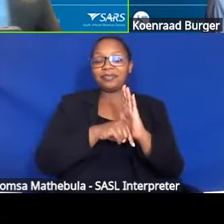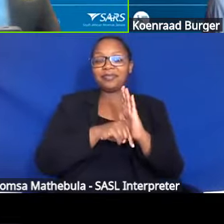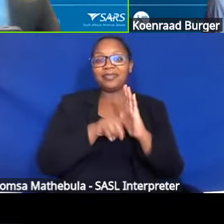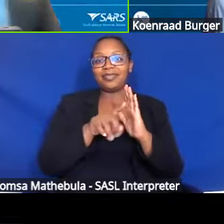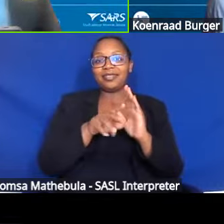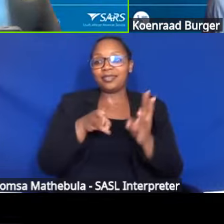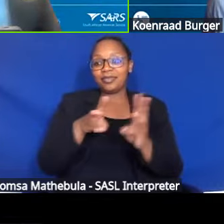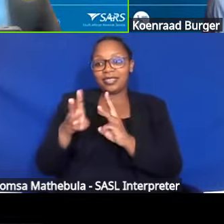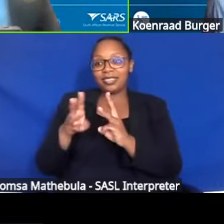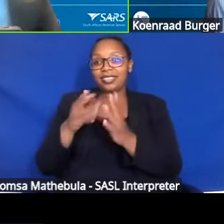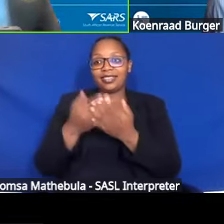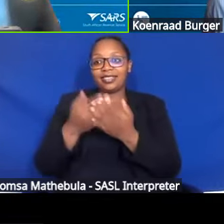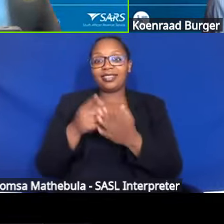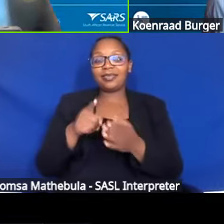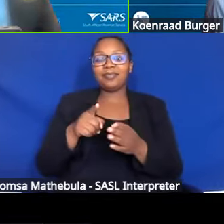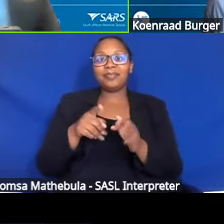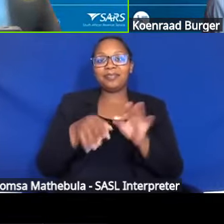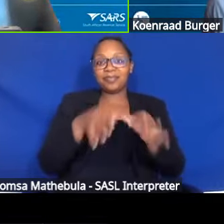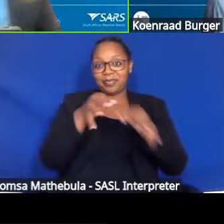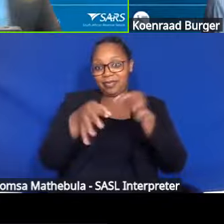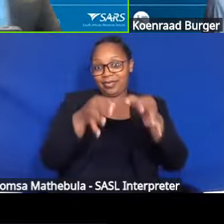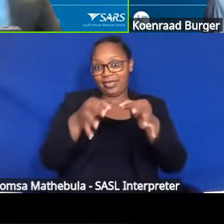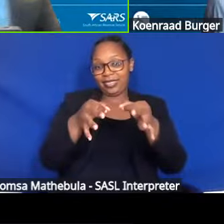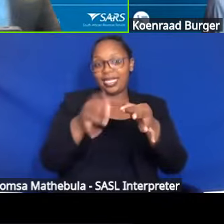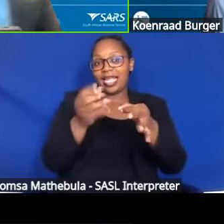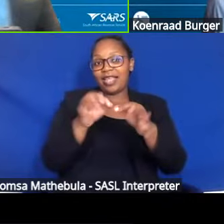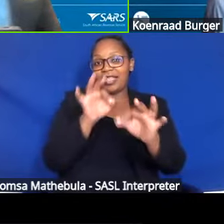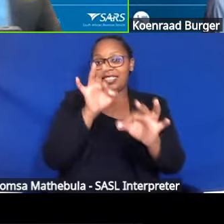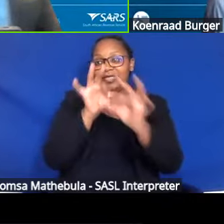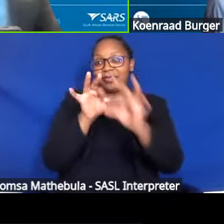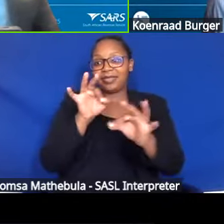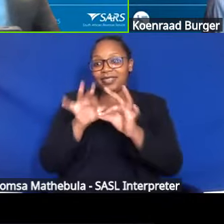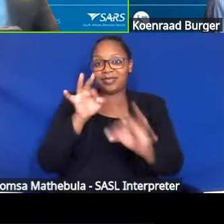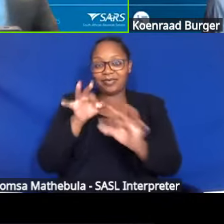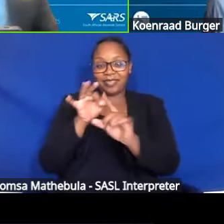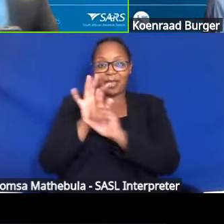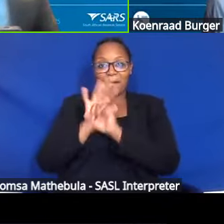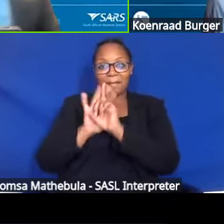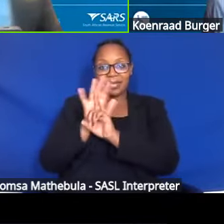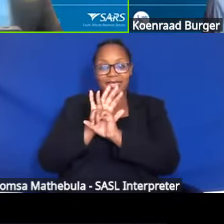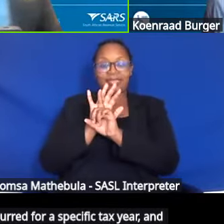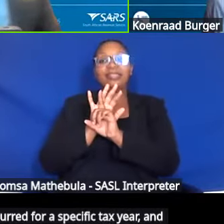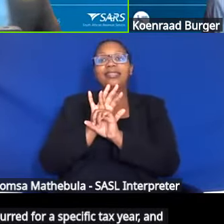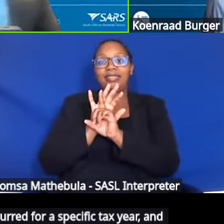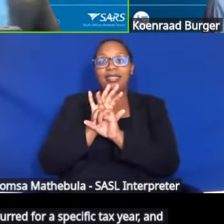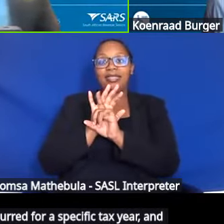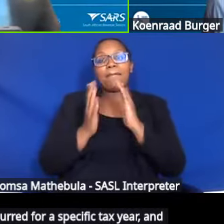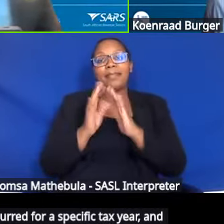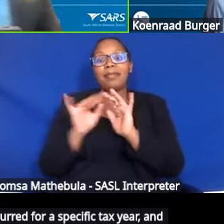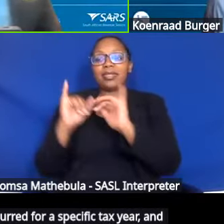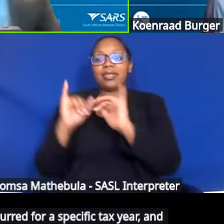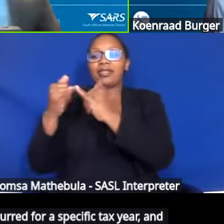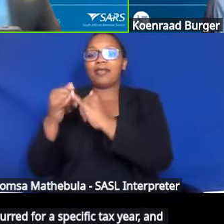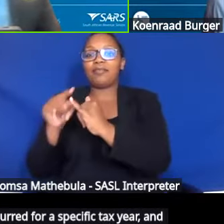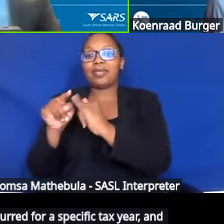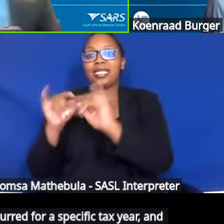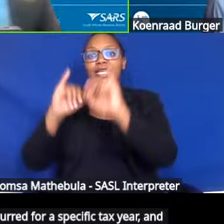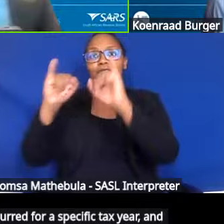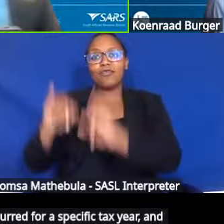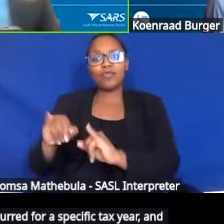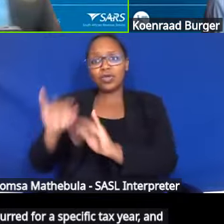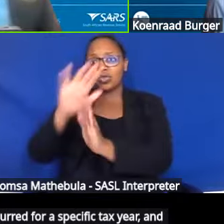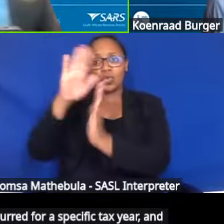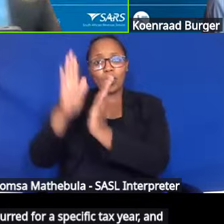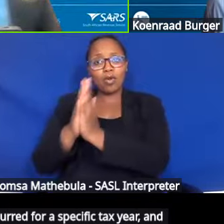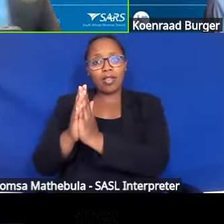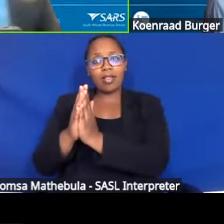all expenses incurred for that specific tax year, and accompany that with all the invoices or the